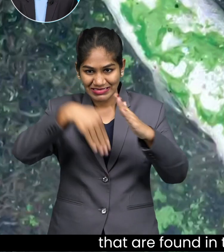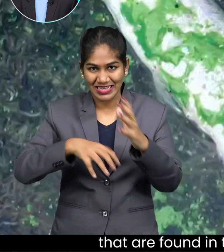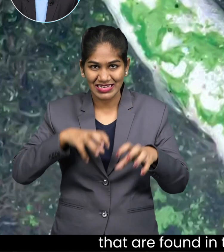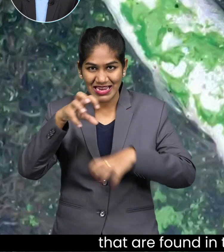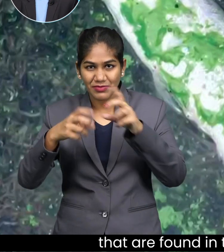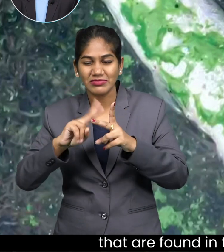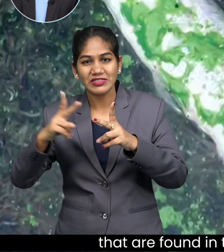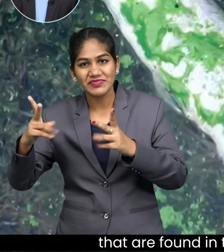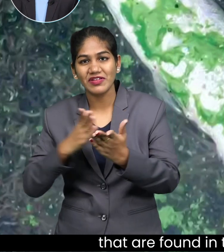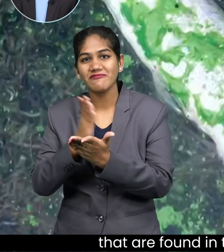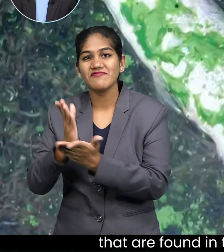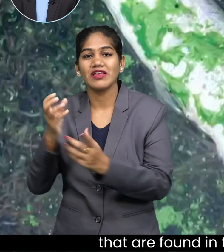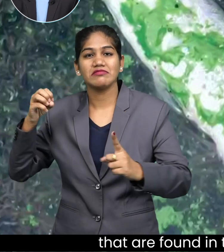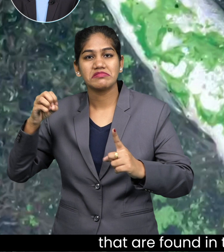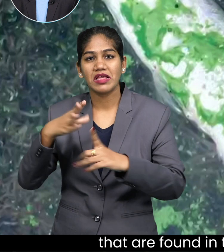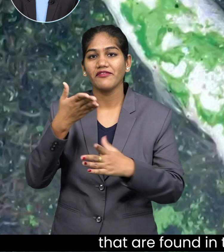ways.